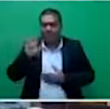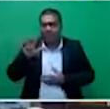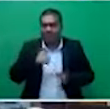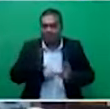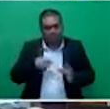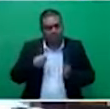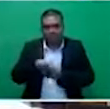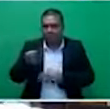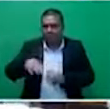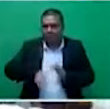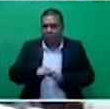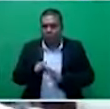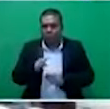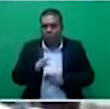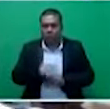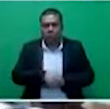years.